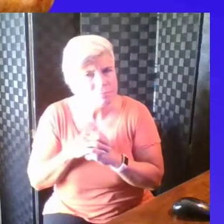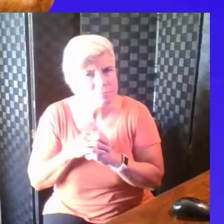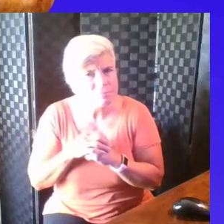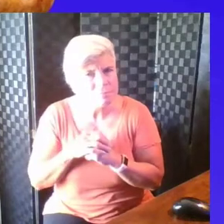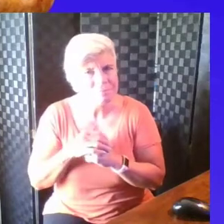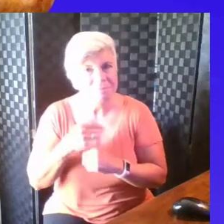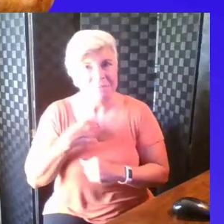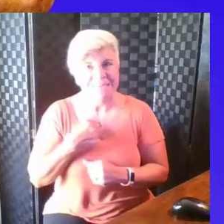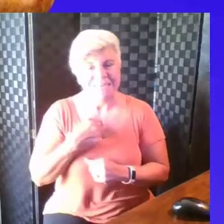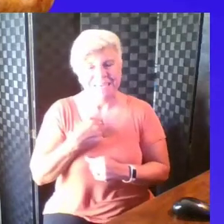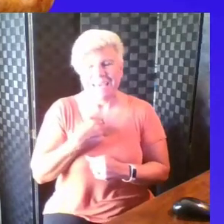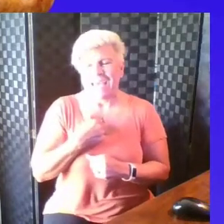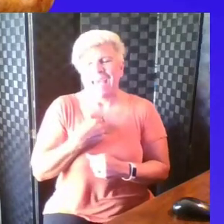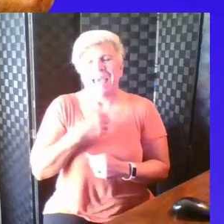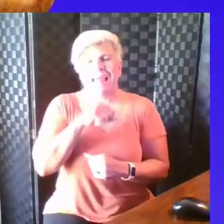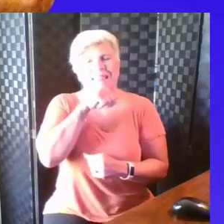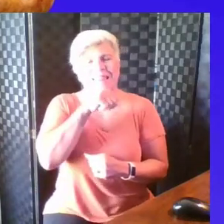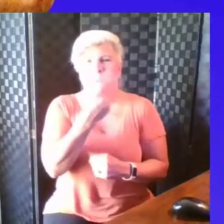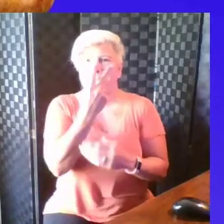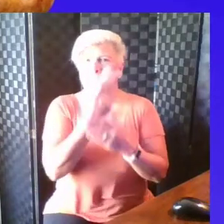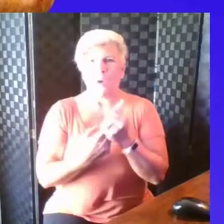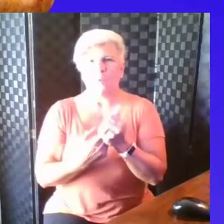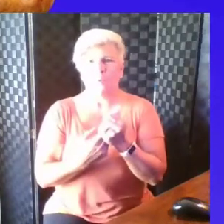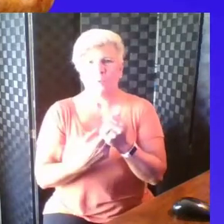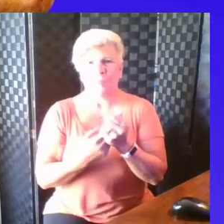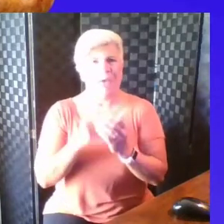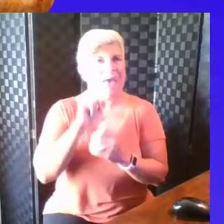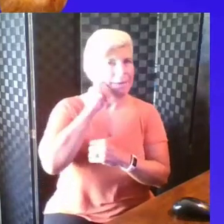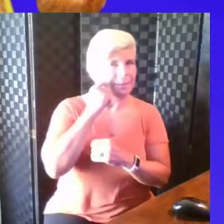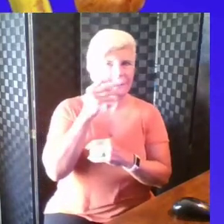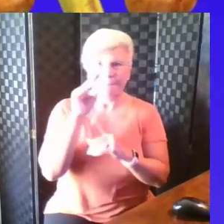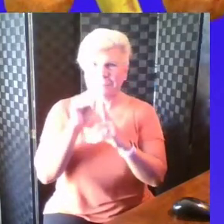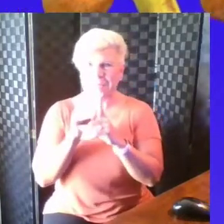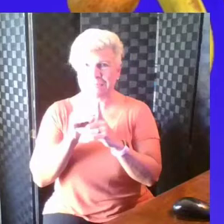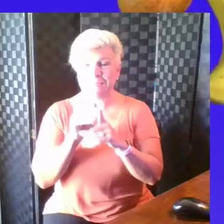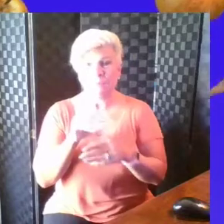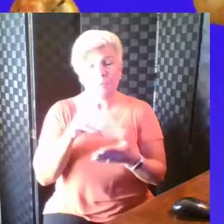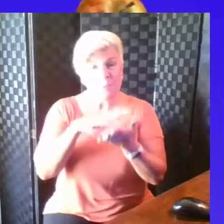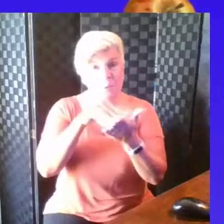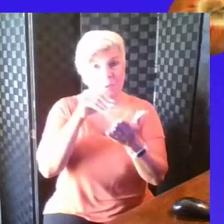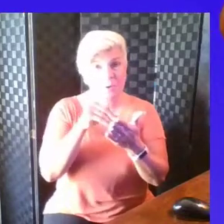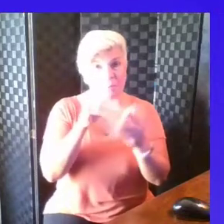I love both of these fruits, and they are going to help us learn about more and fewer.